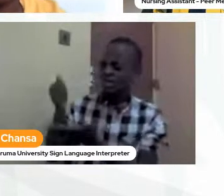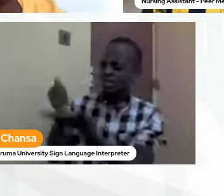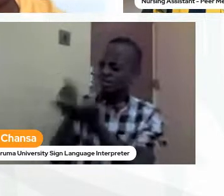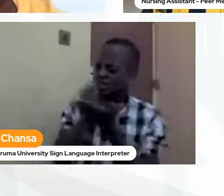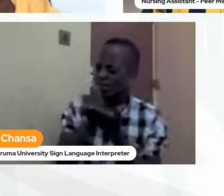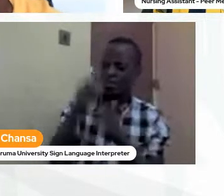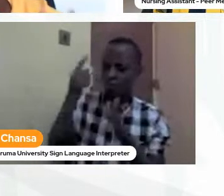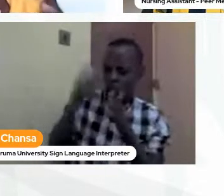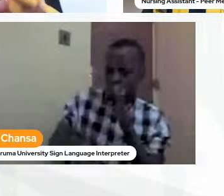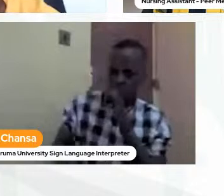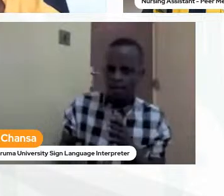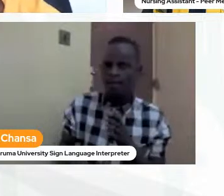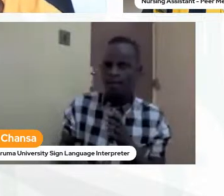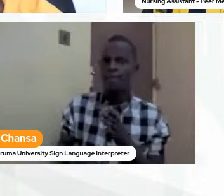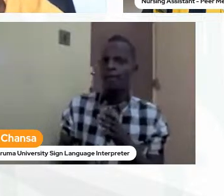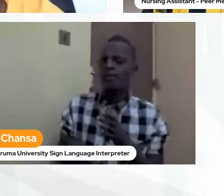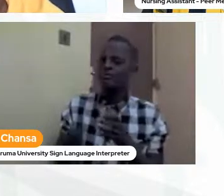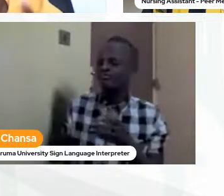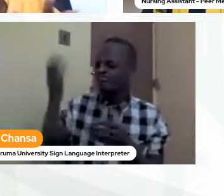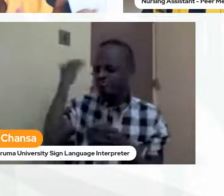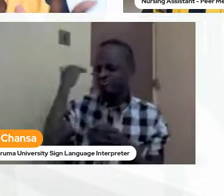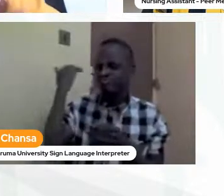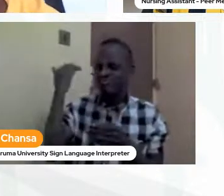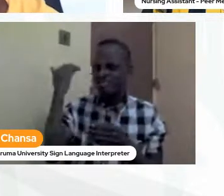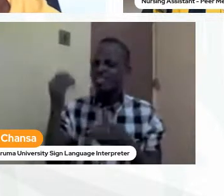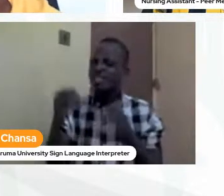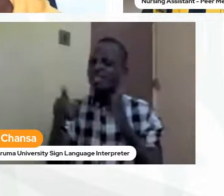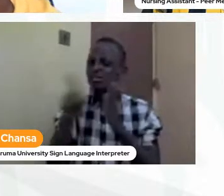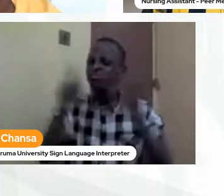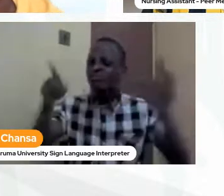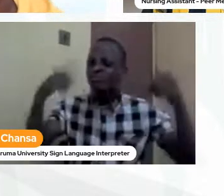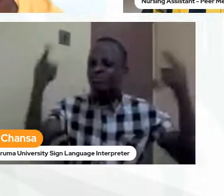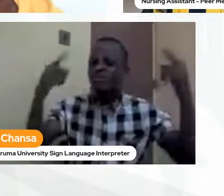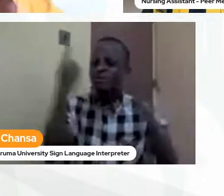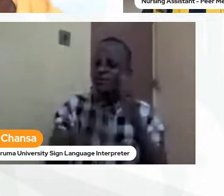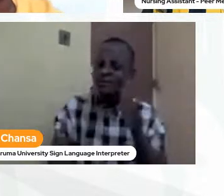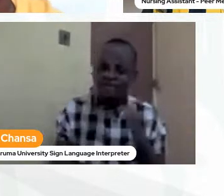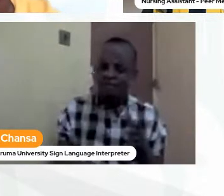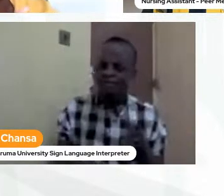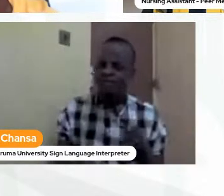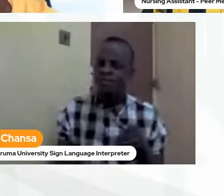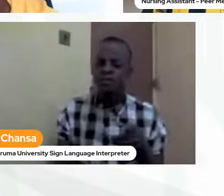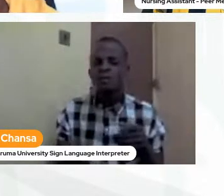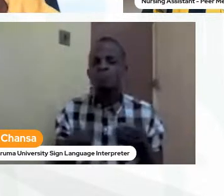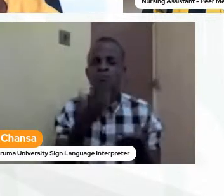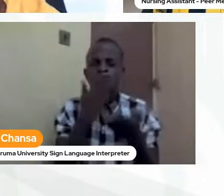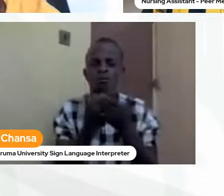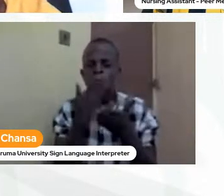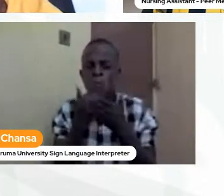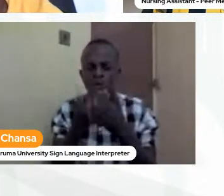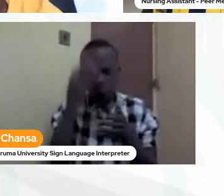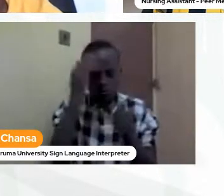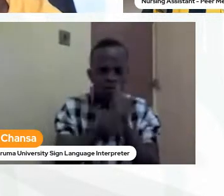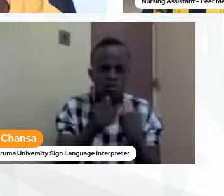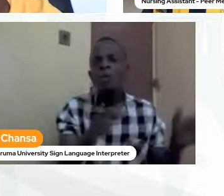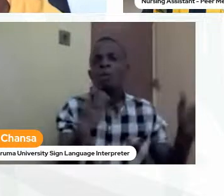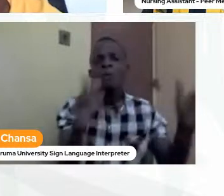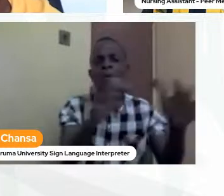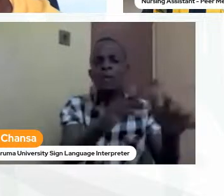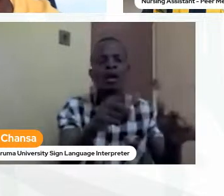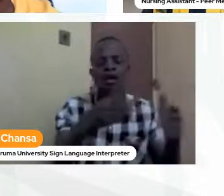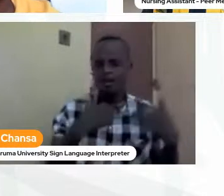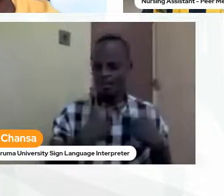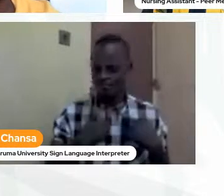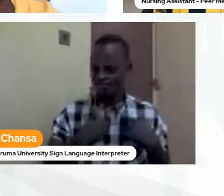that have been held? What positive impact or outcomes have come from the previous activities in relation to adolescent